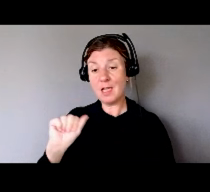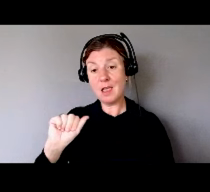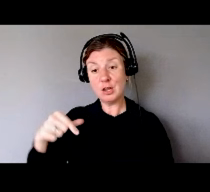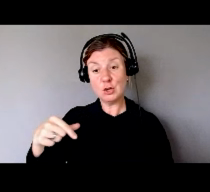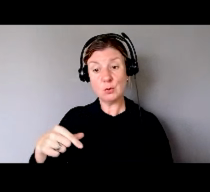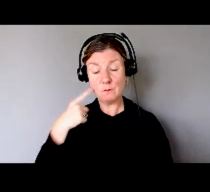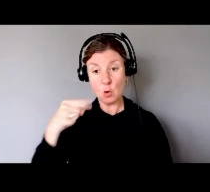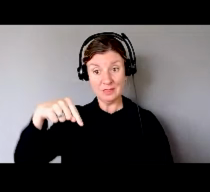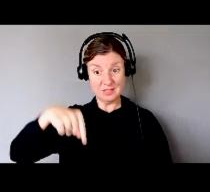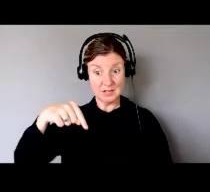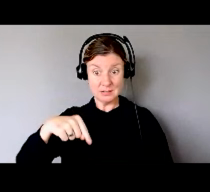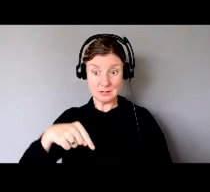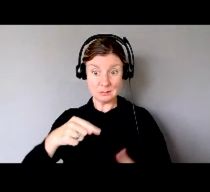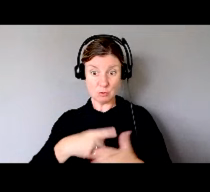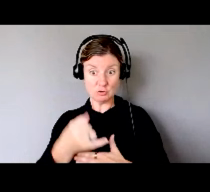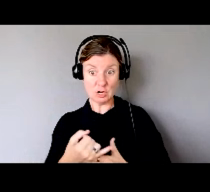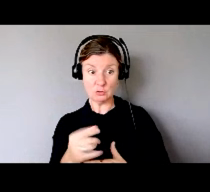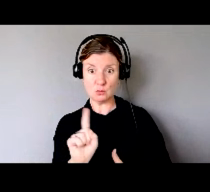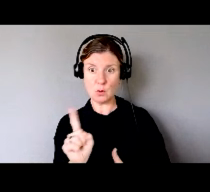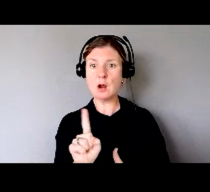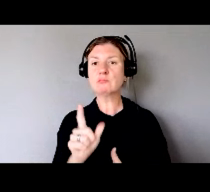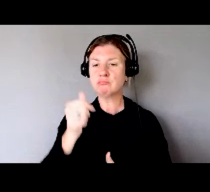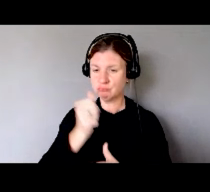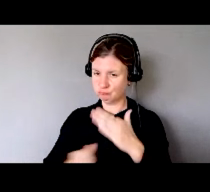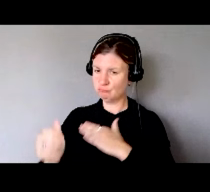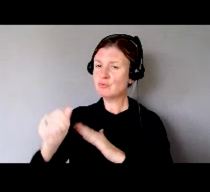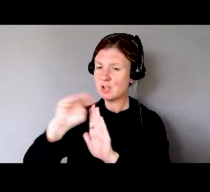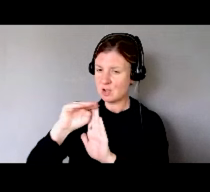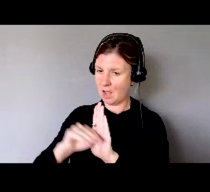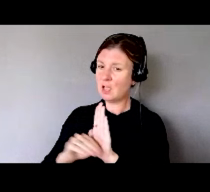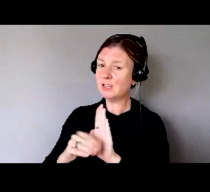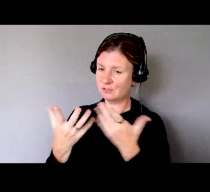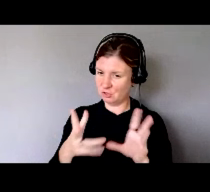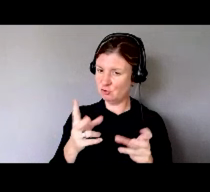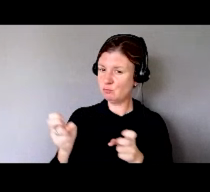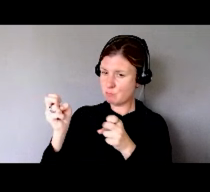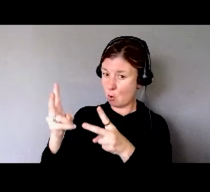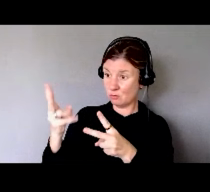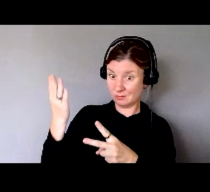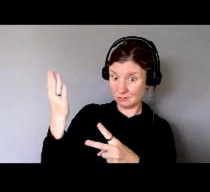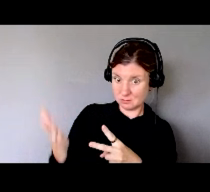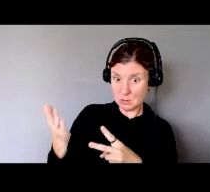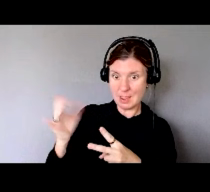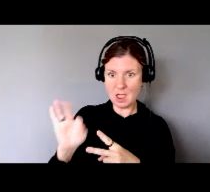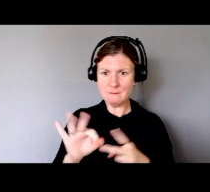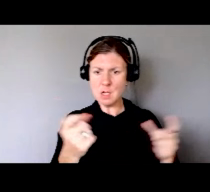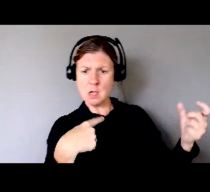call is posted within the guidelines and will be updated regularly as more questions come